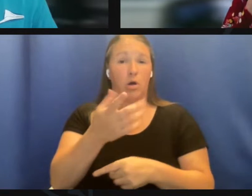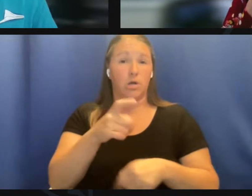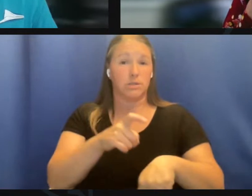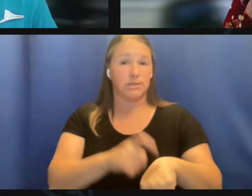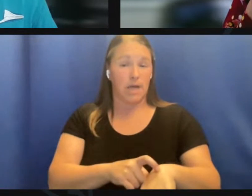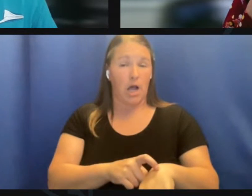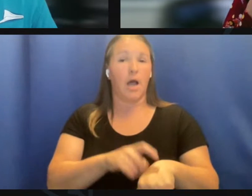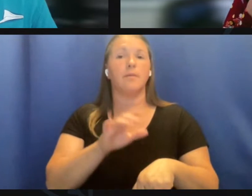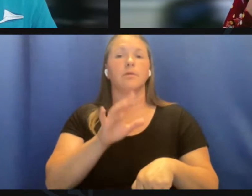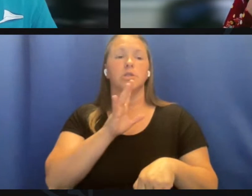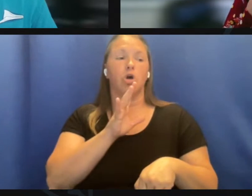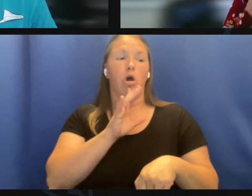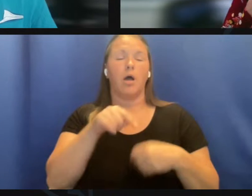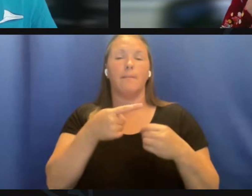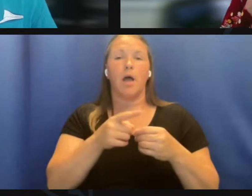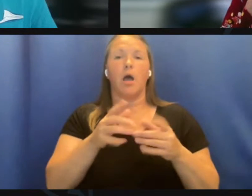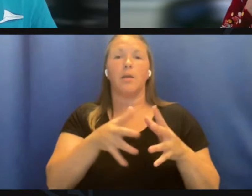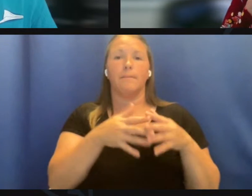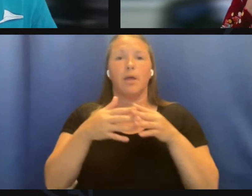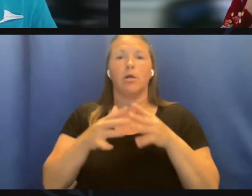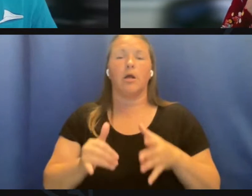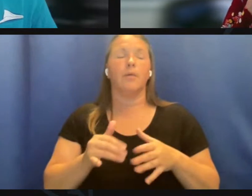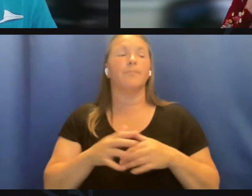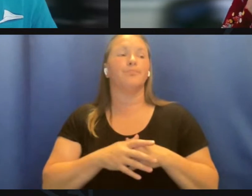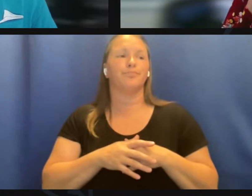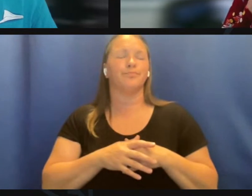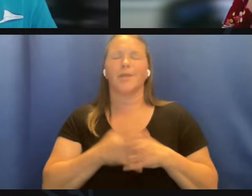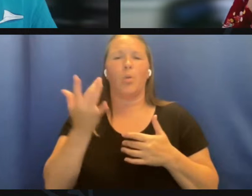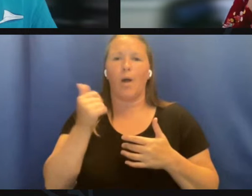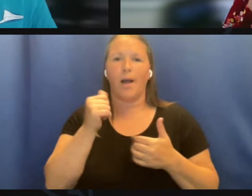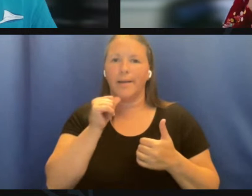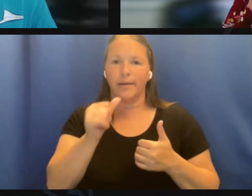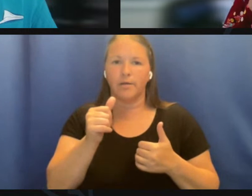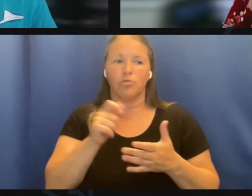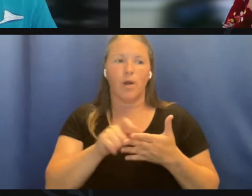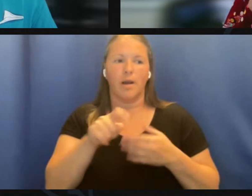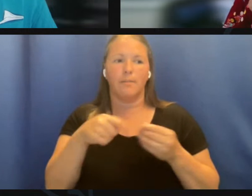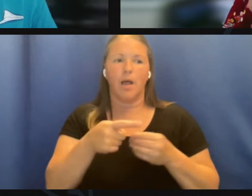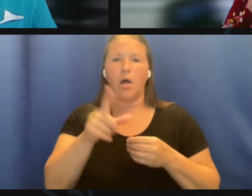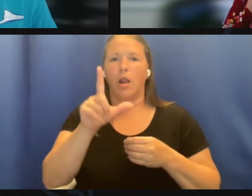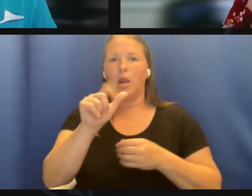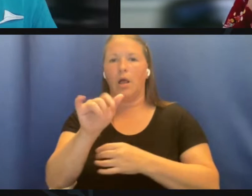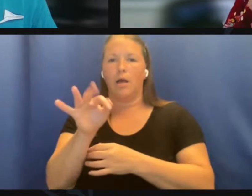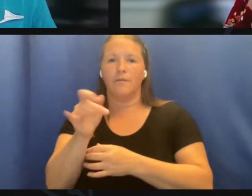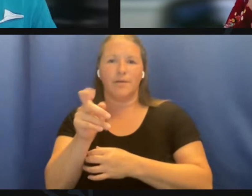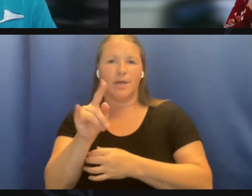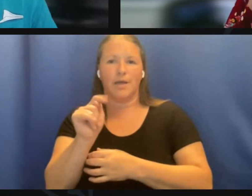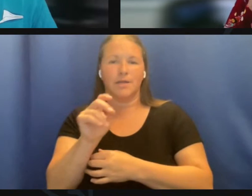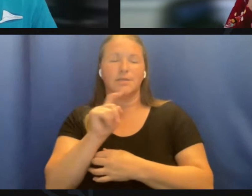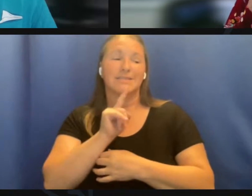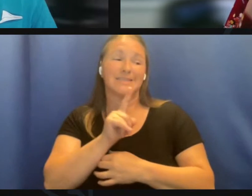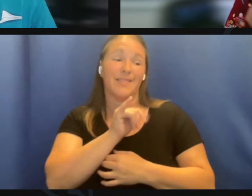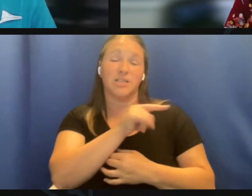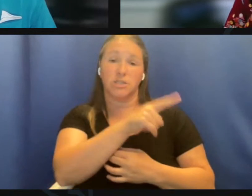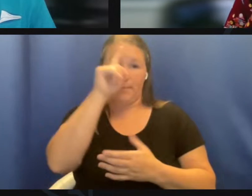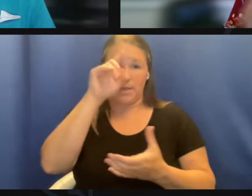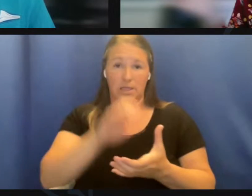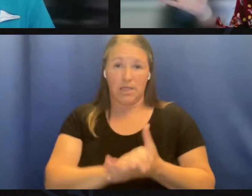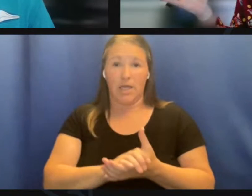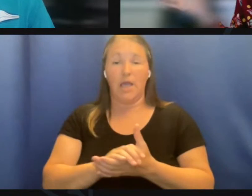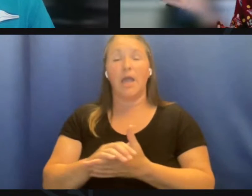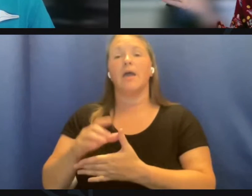why does she not write about Lafayette, is she believed that democracy essentially created